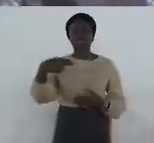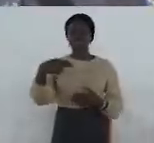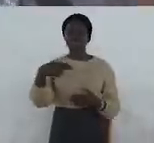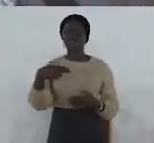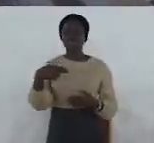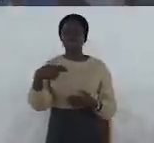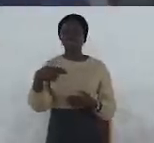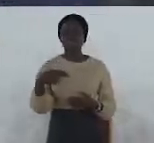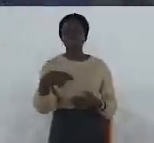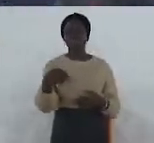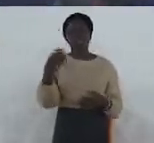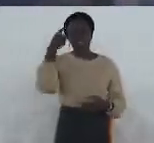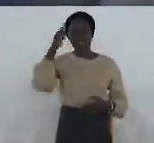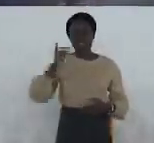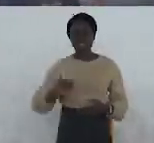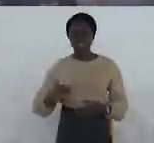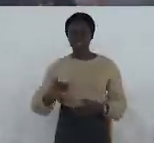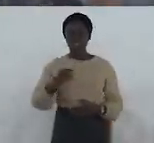éhov